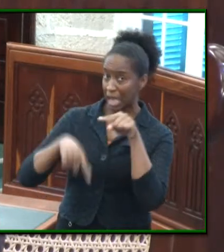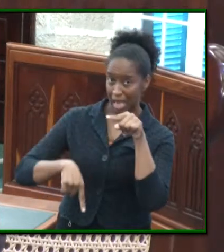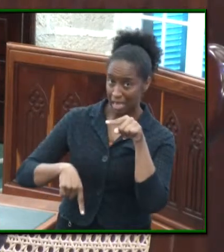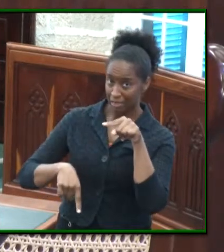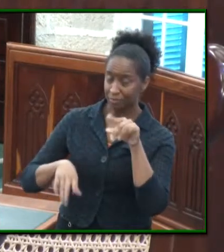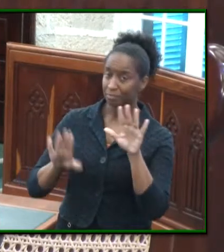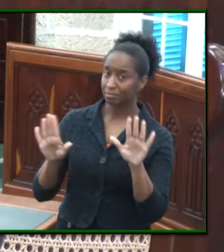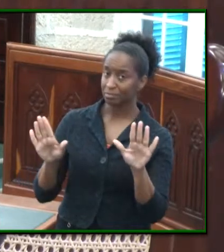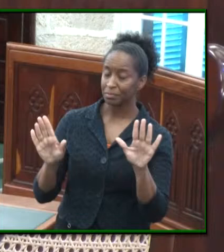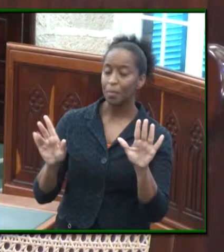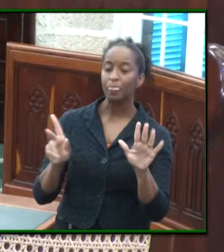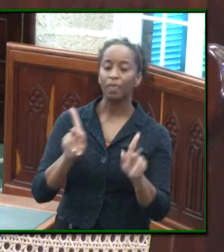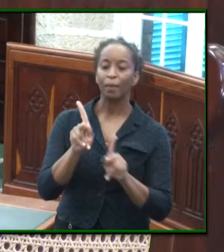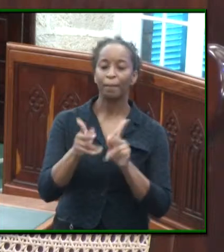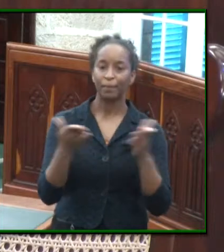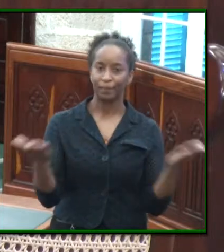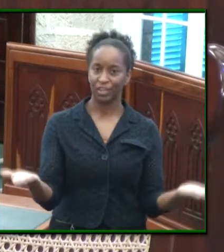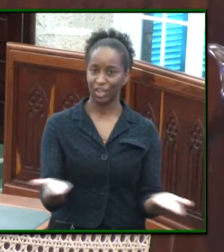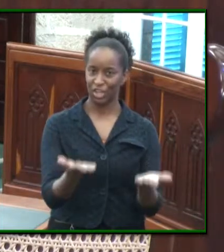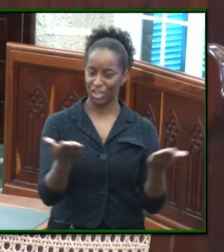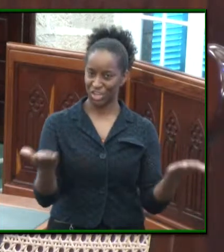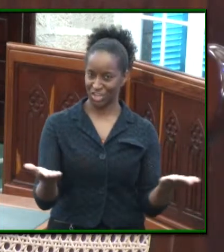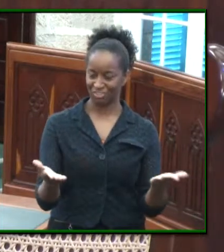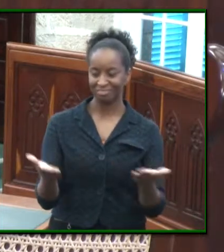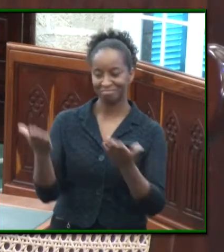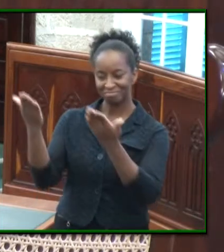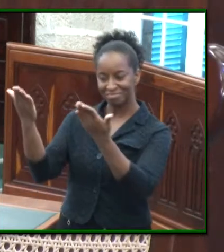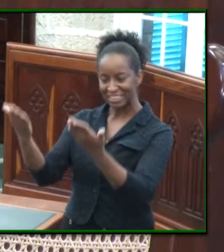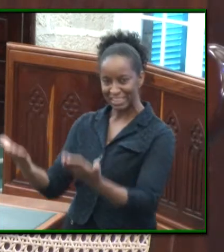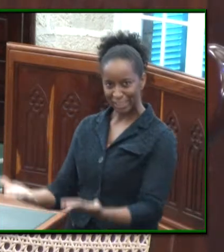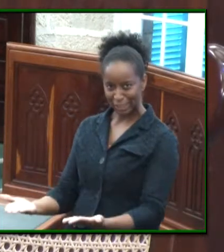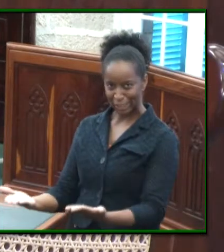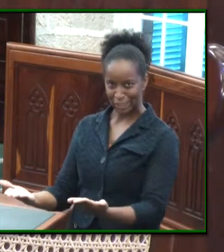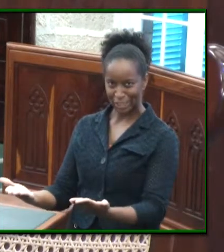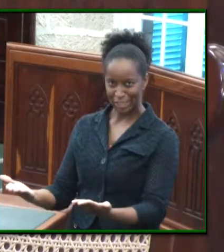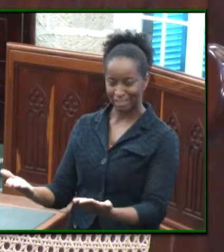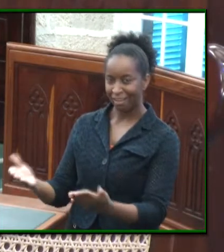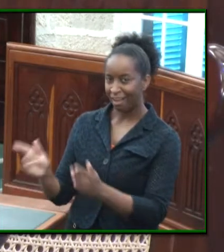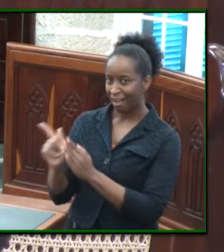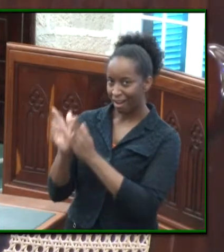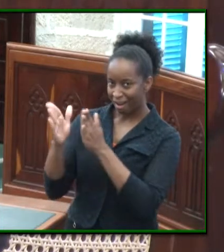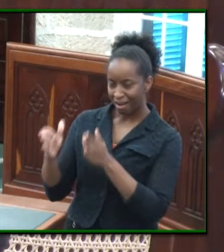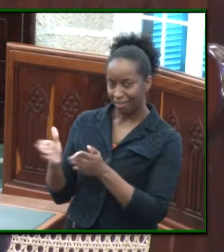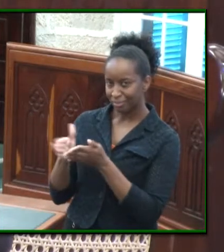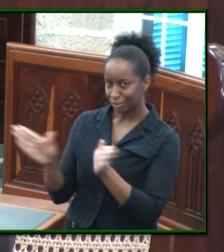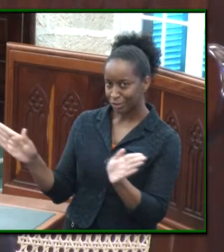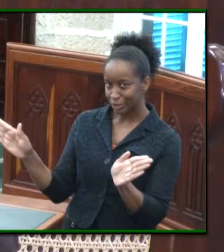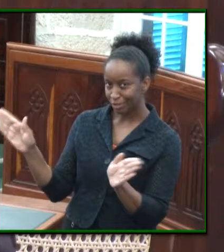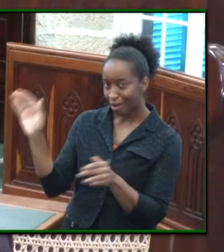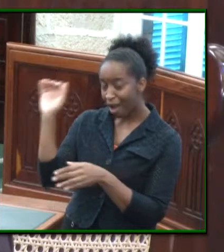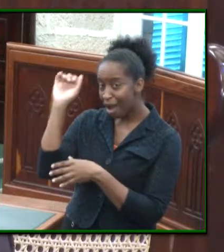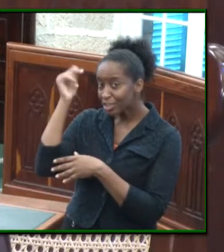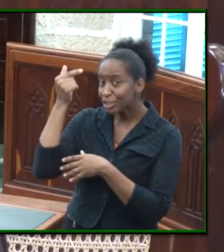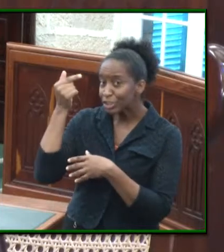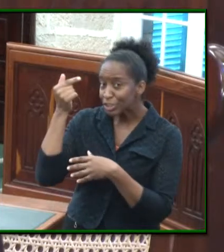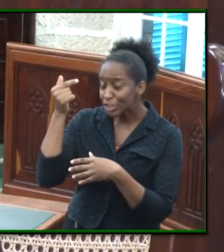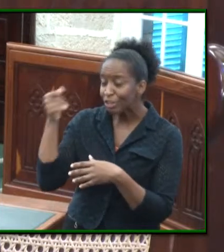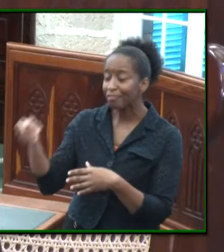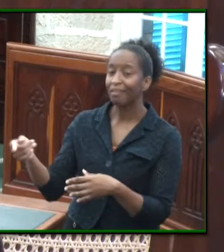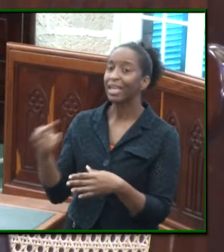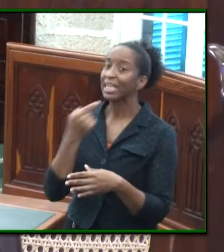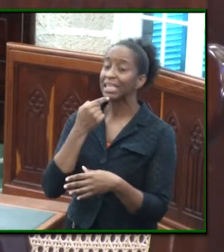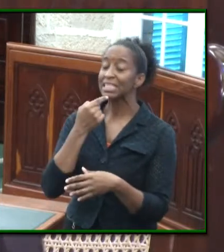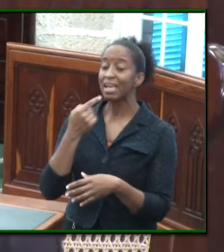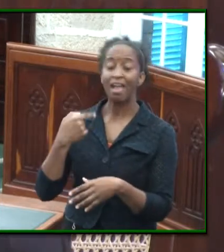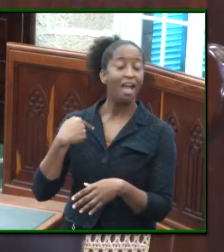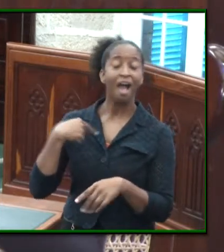say, I am unable to answer the question. That is it from me. You're most polite and kind, sir. Thank you very